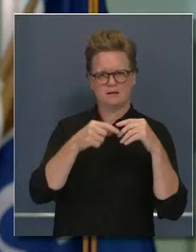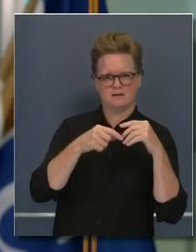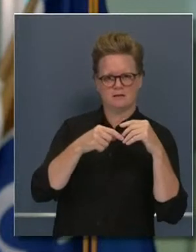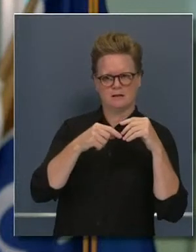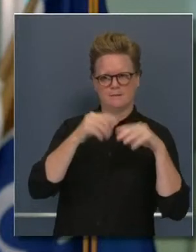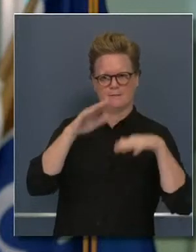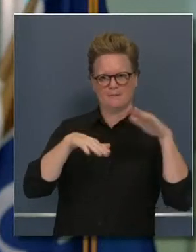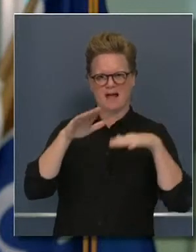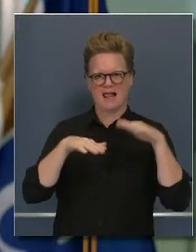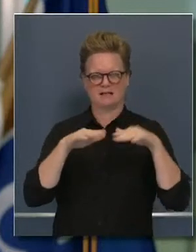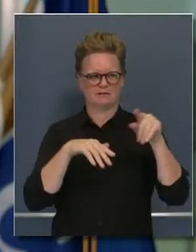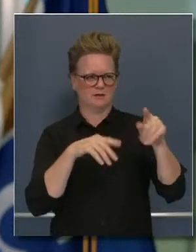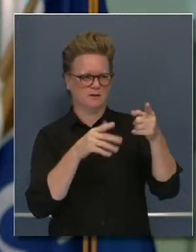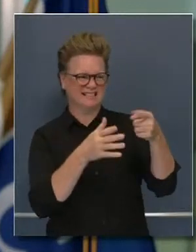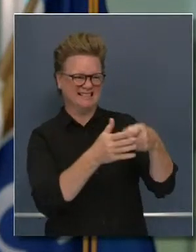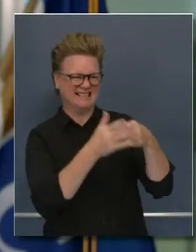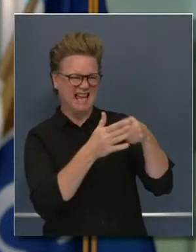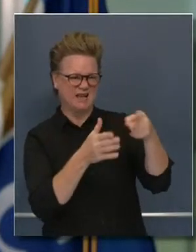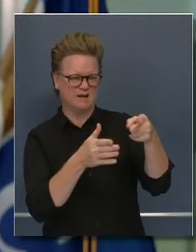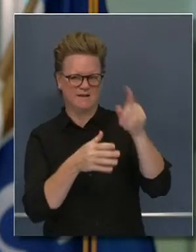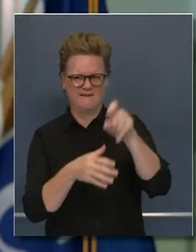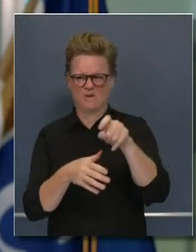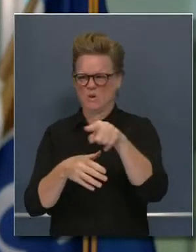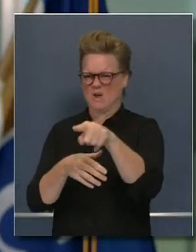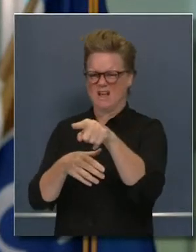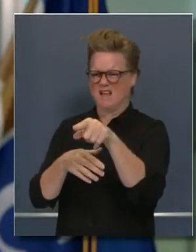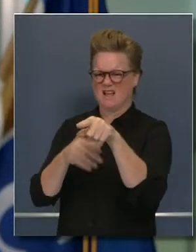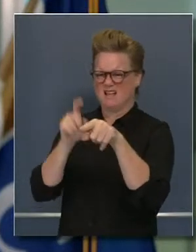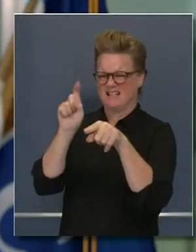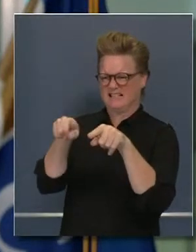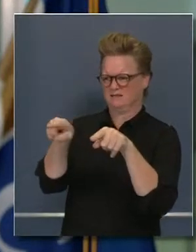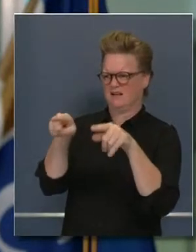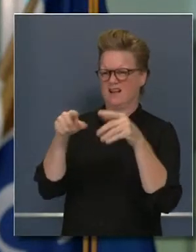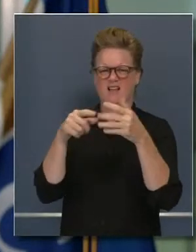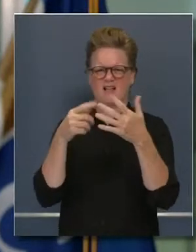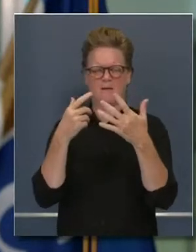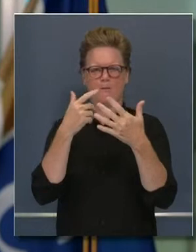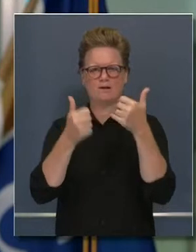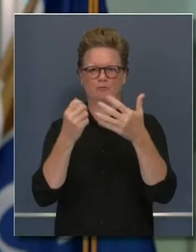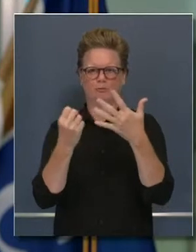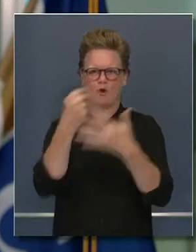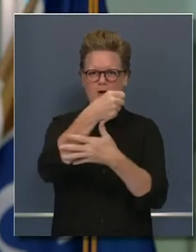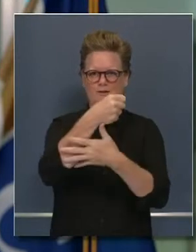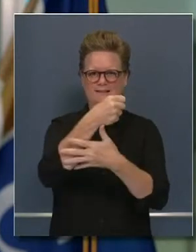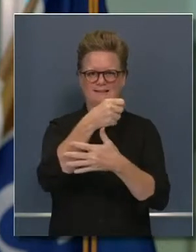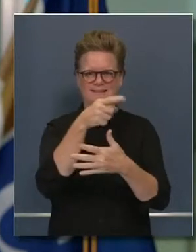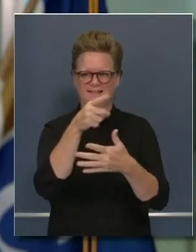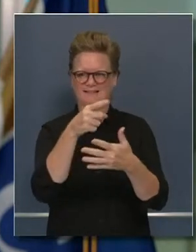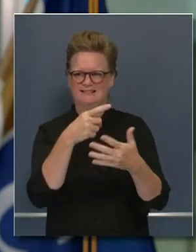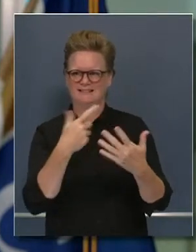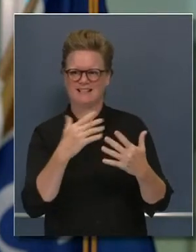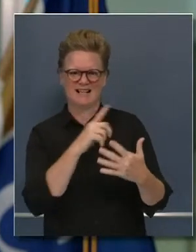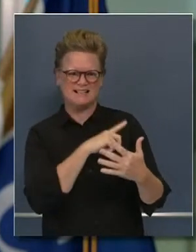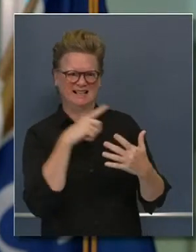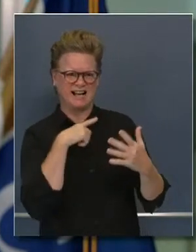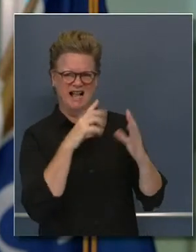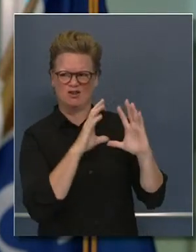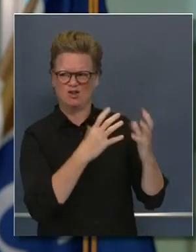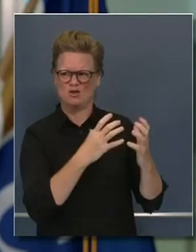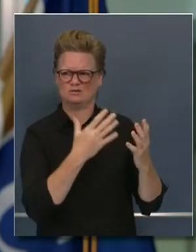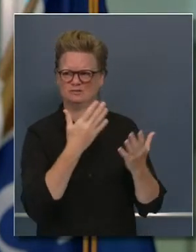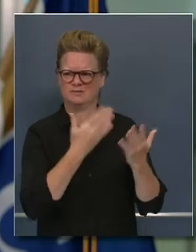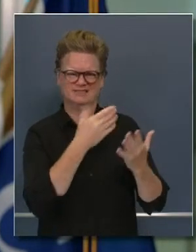really prioritizing? I mean, does it present more evidence for what some lawmakers say is the need for a special session this year?